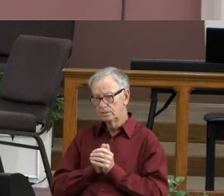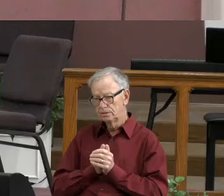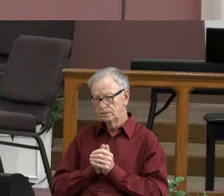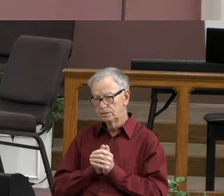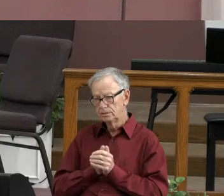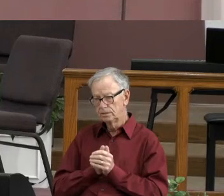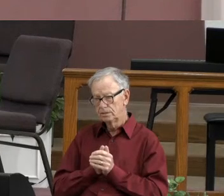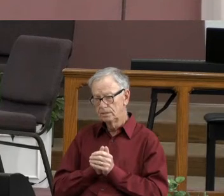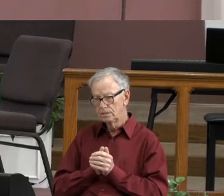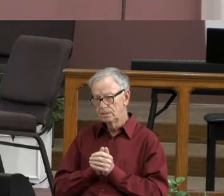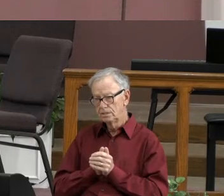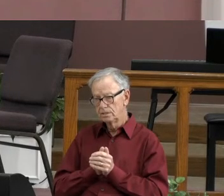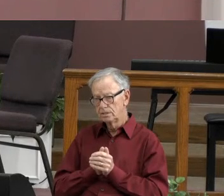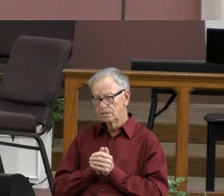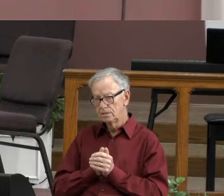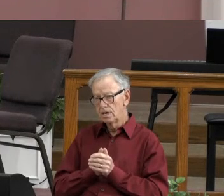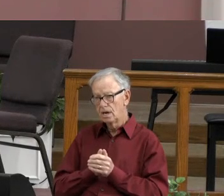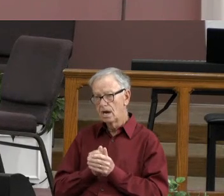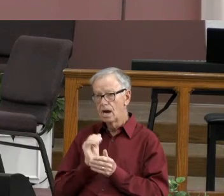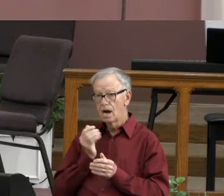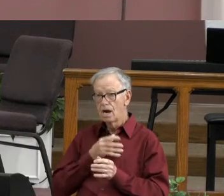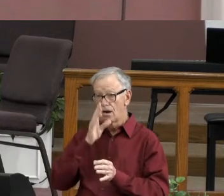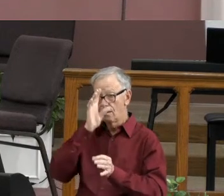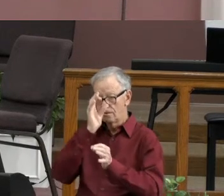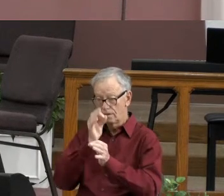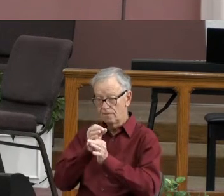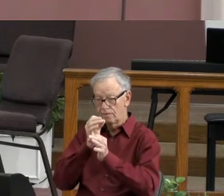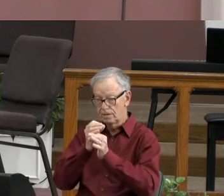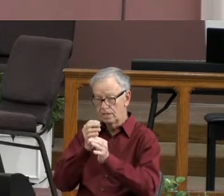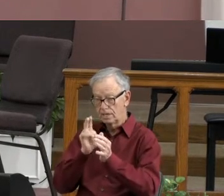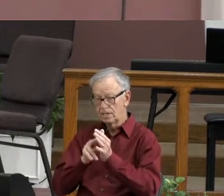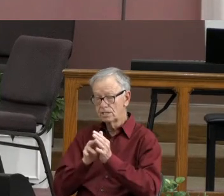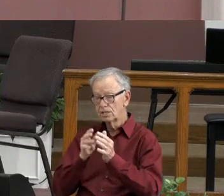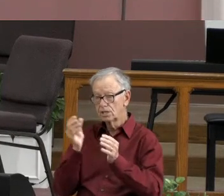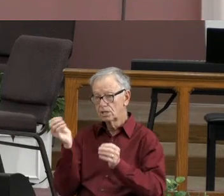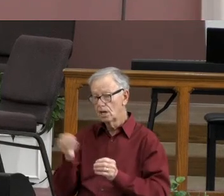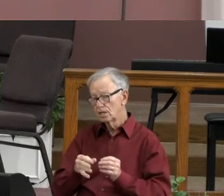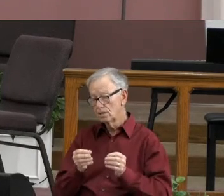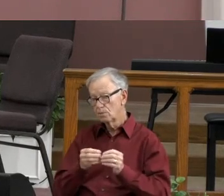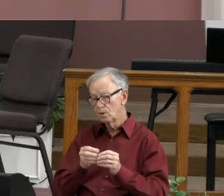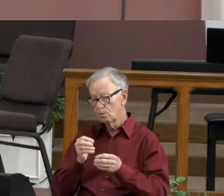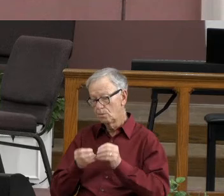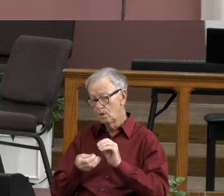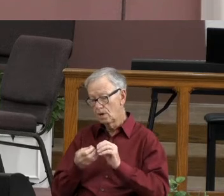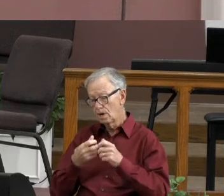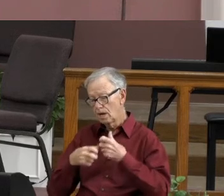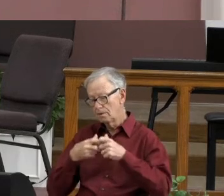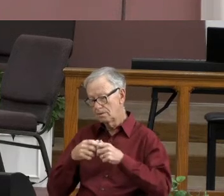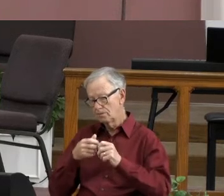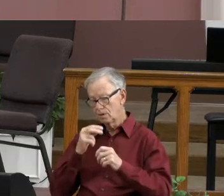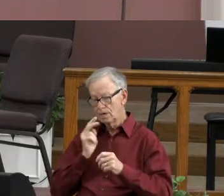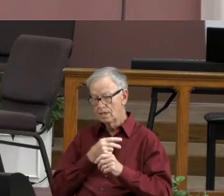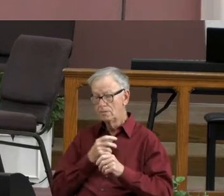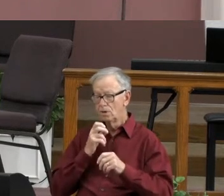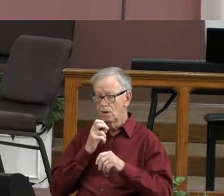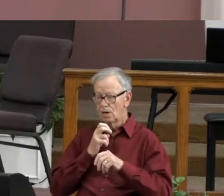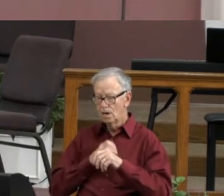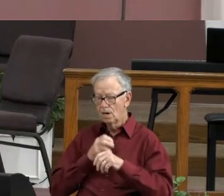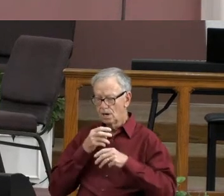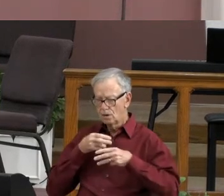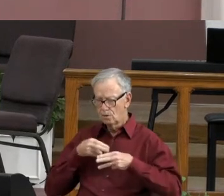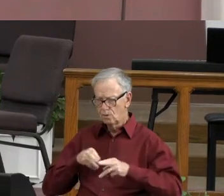Often our unfaithfulness causes more problems for us and a more difficult